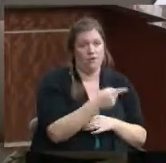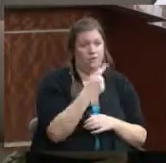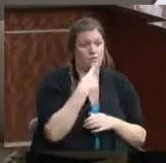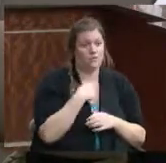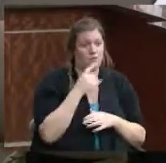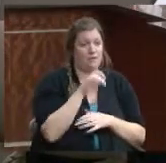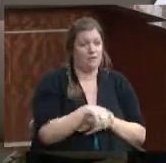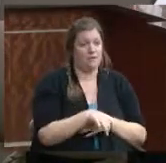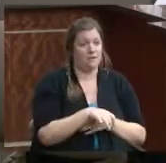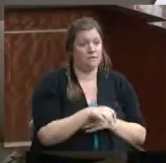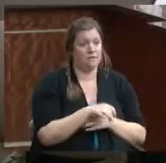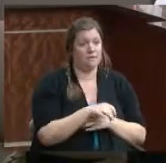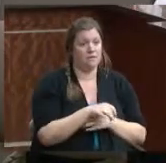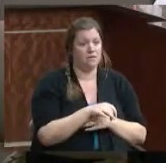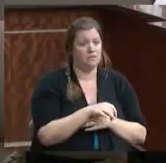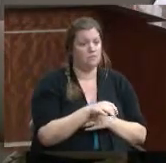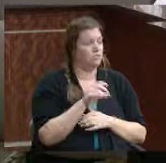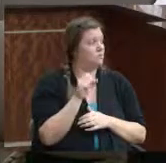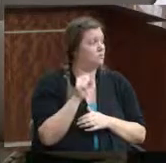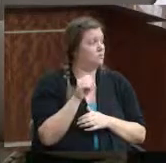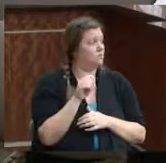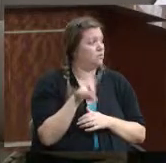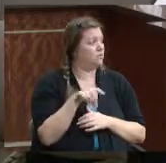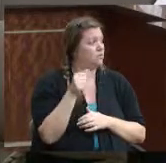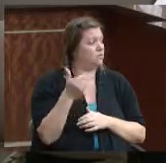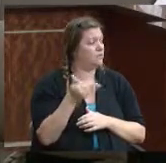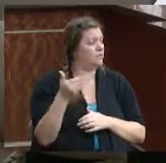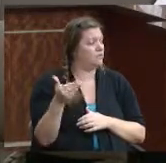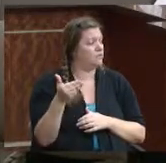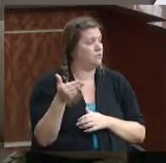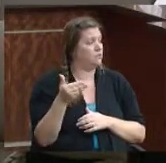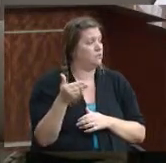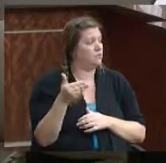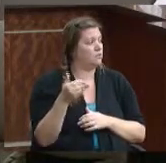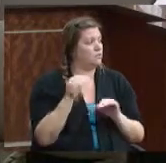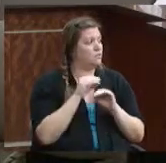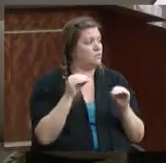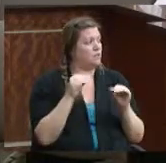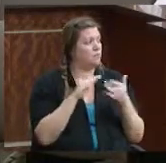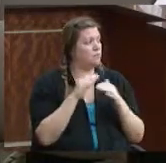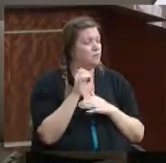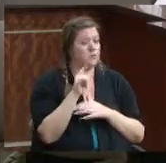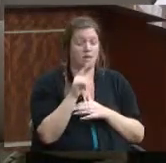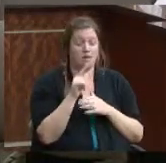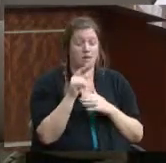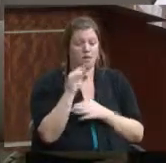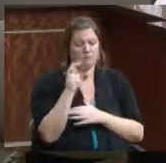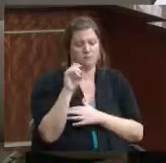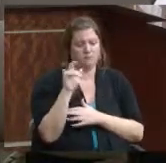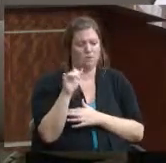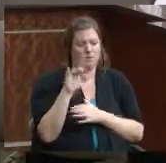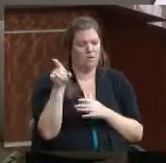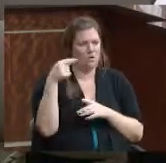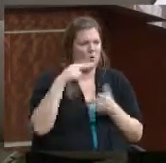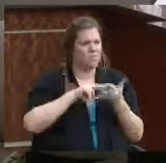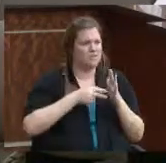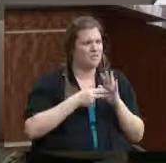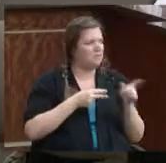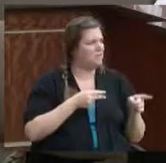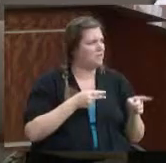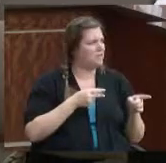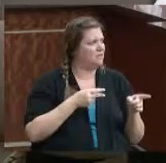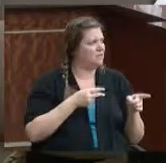tell me that? So the other thing is where it says non-commercial solar energy panels. Tell me what that means. Is